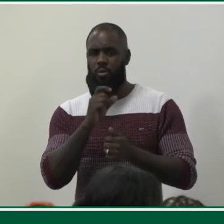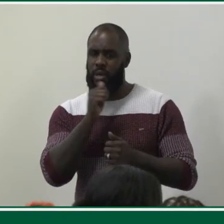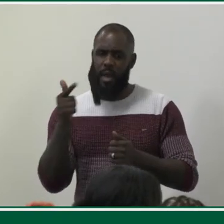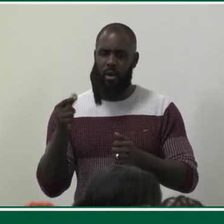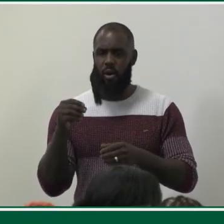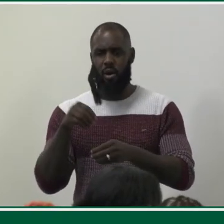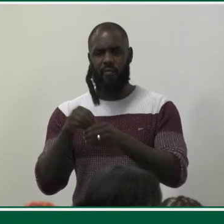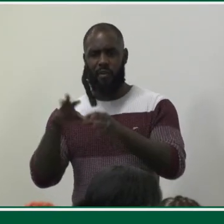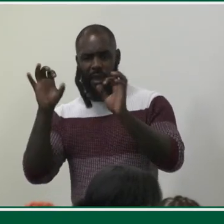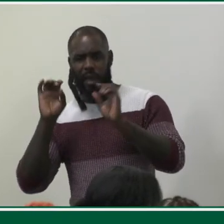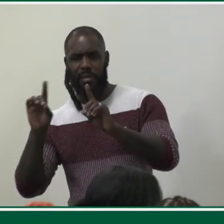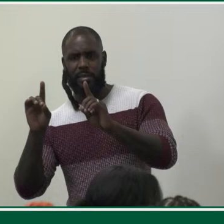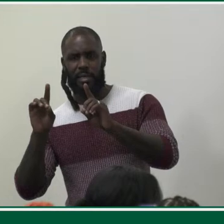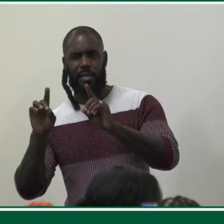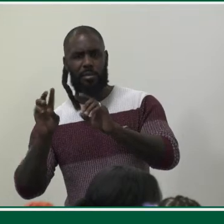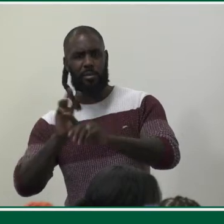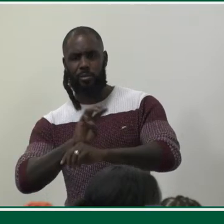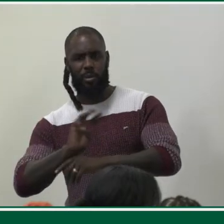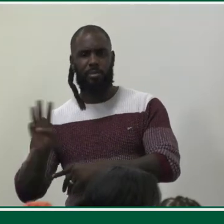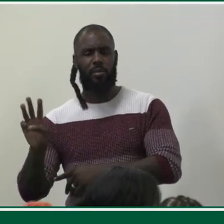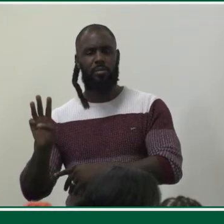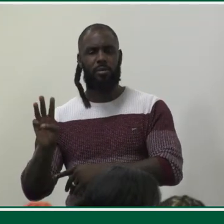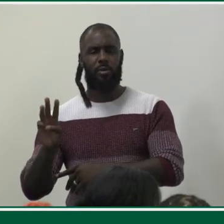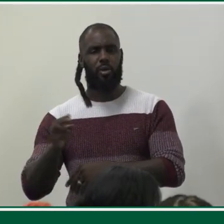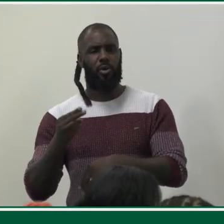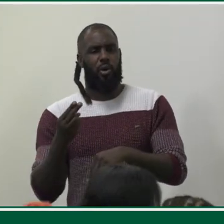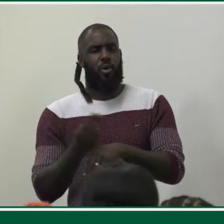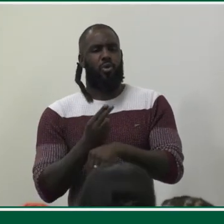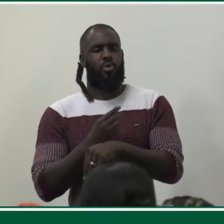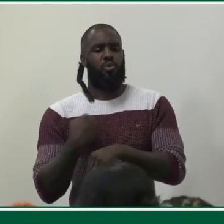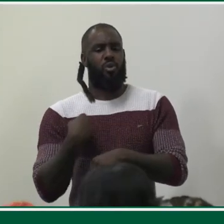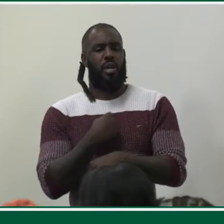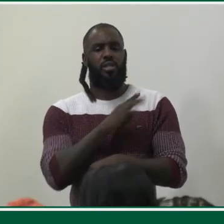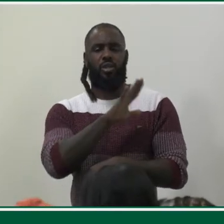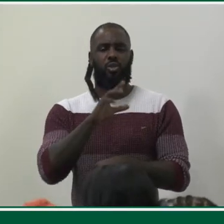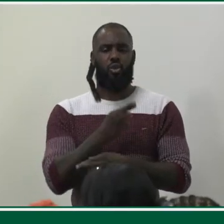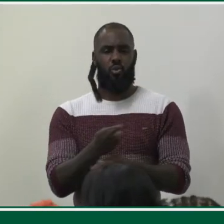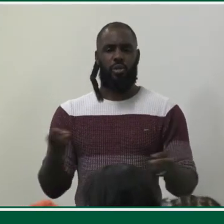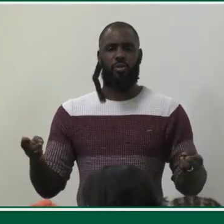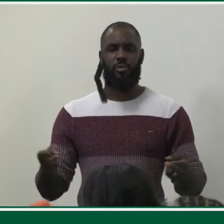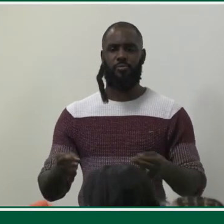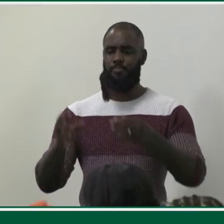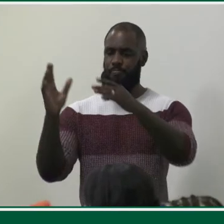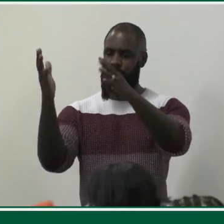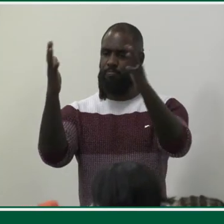educational, websites and all that. Use us. That's all I have to say. Thank you.